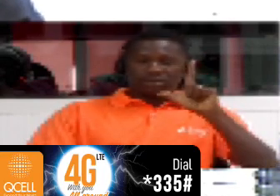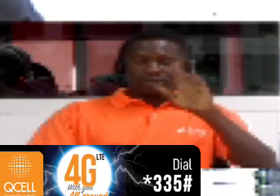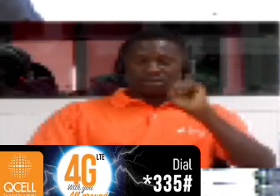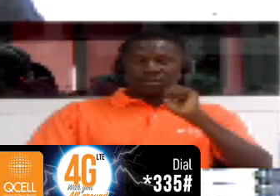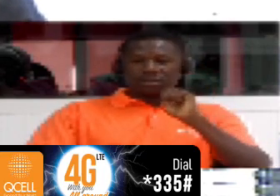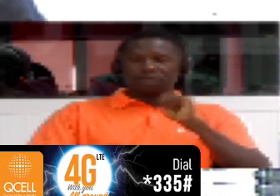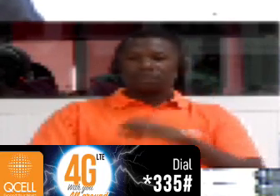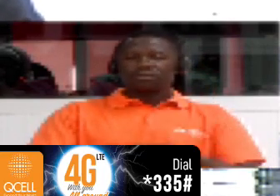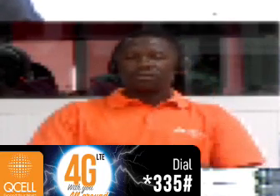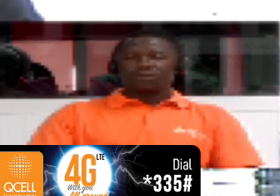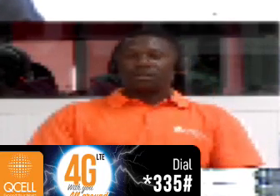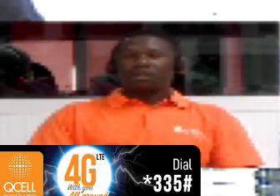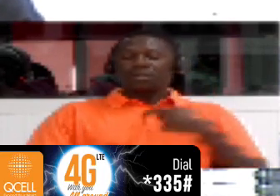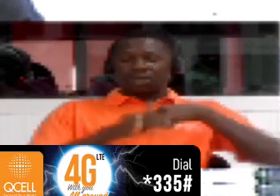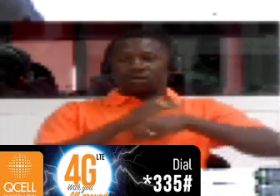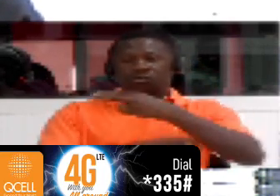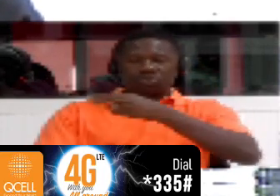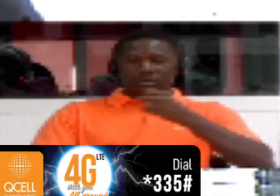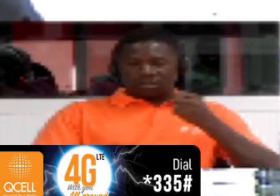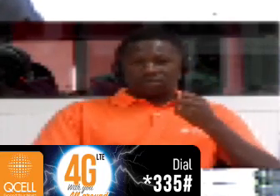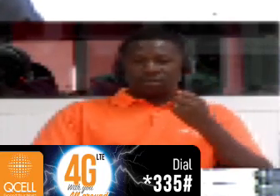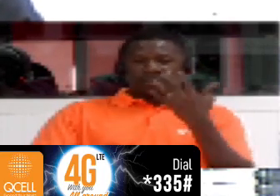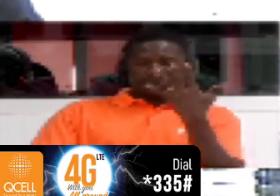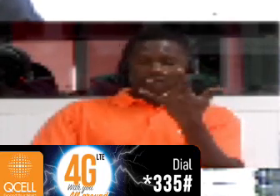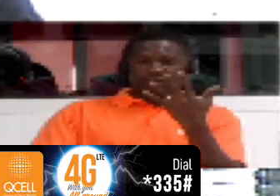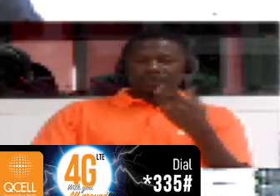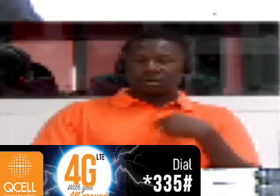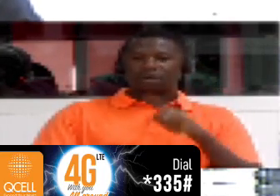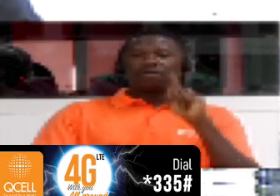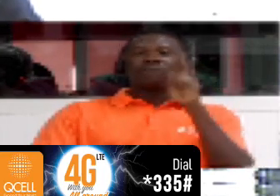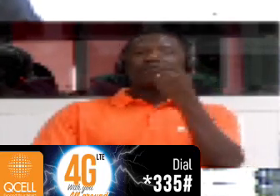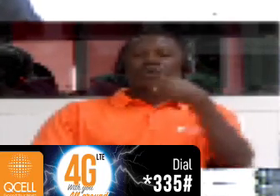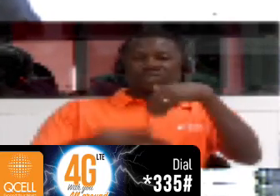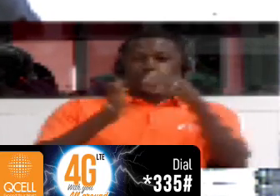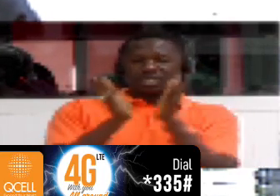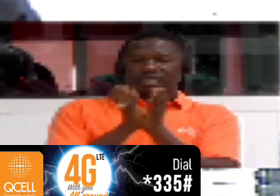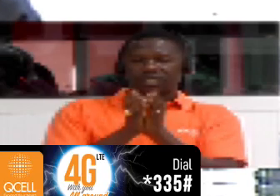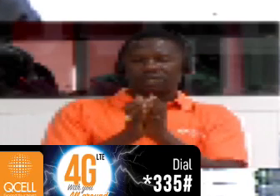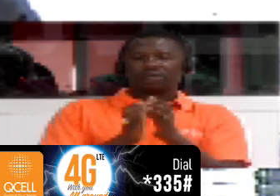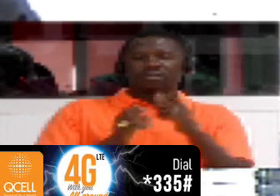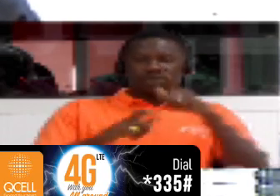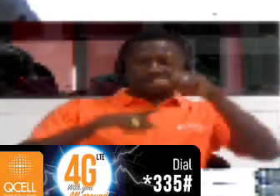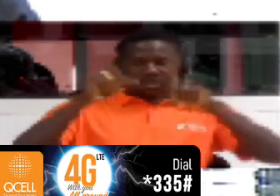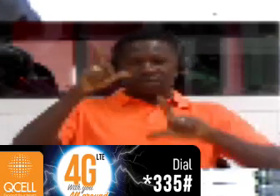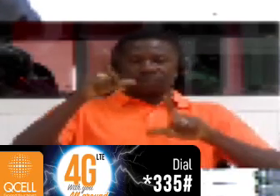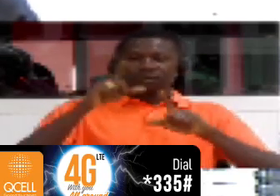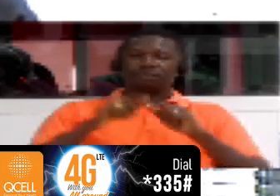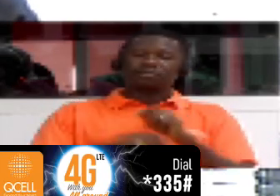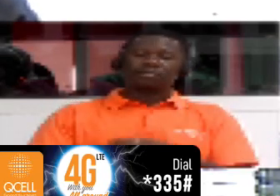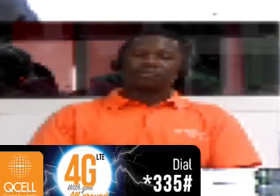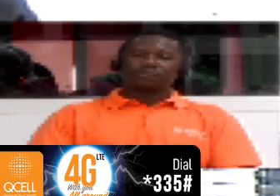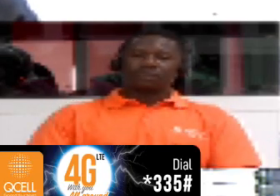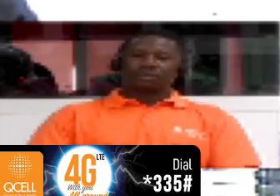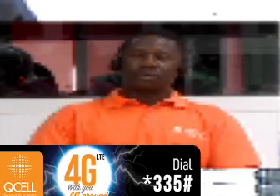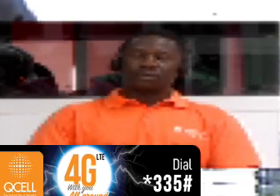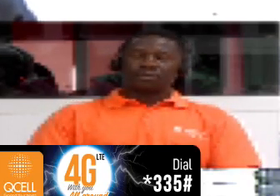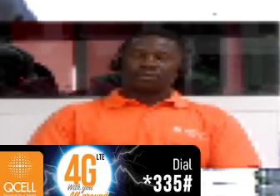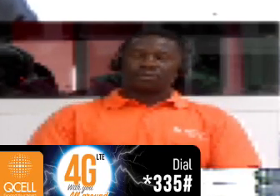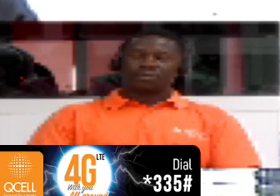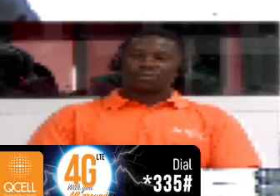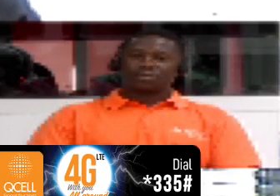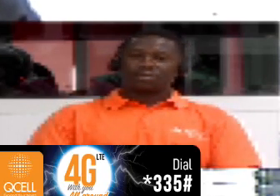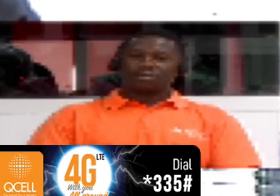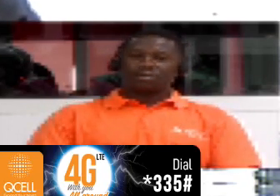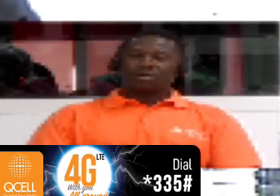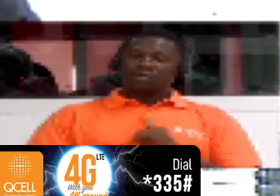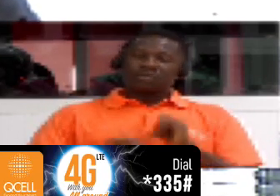first class odi mola. In 2005, we were promoted to the first class. Ni olebe police for